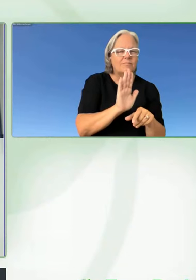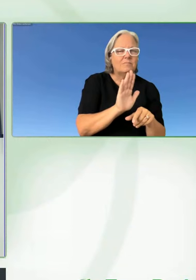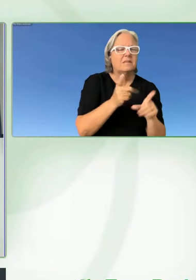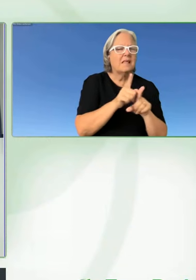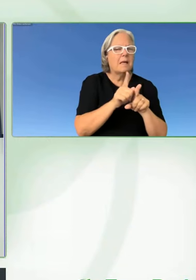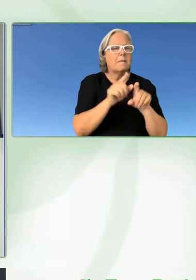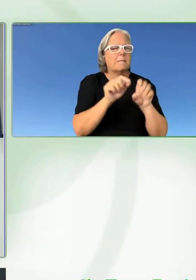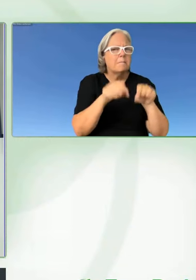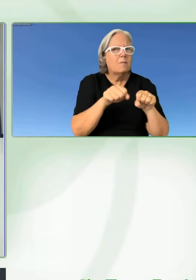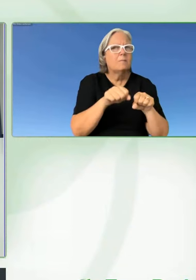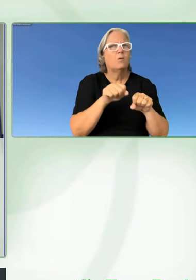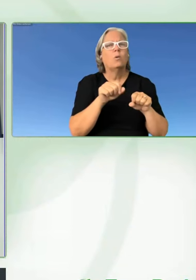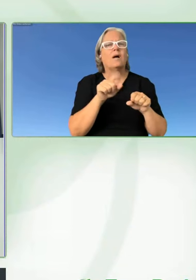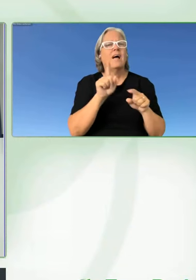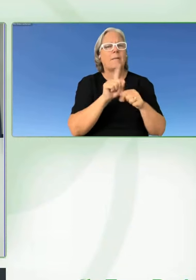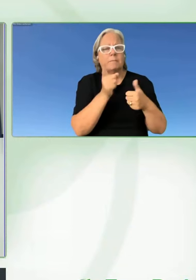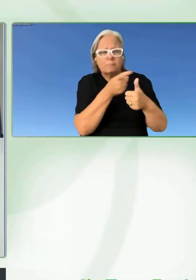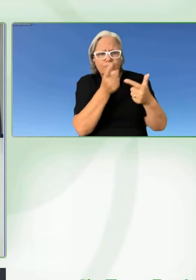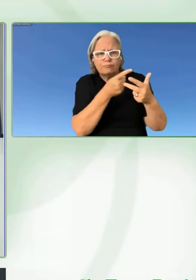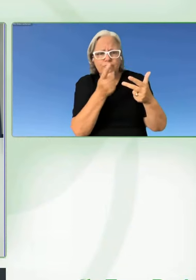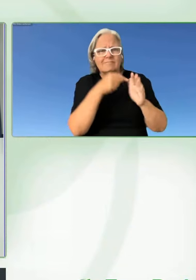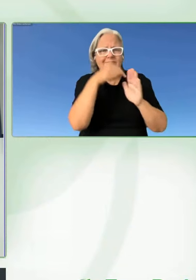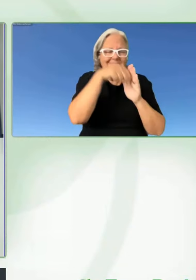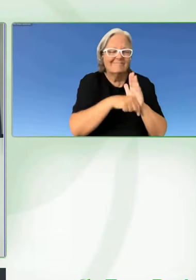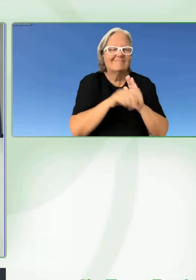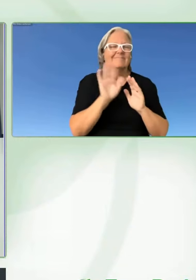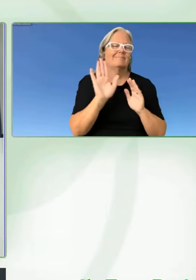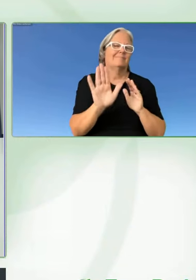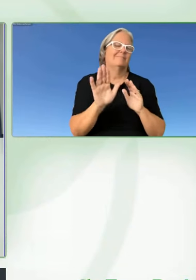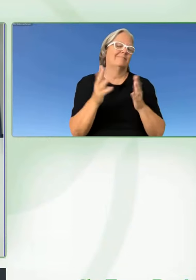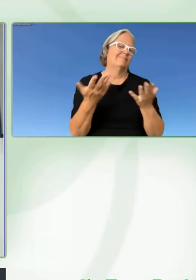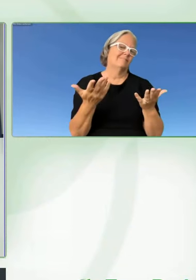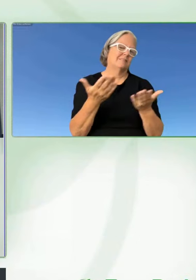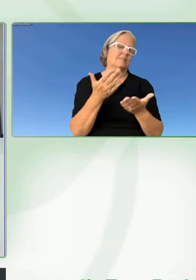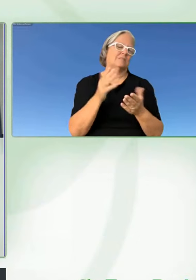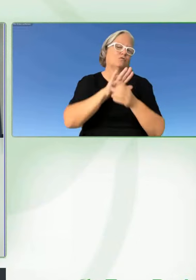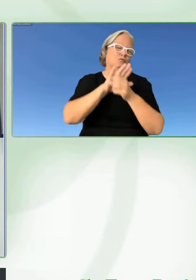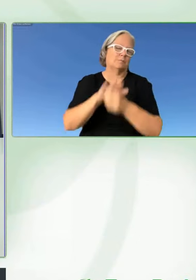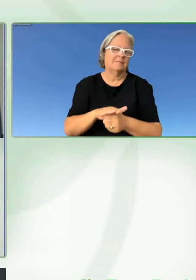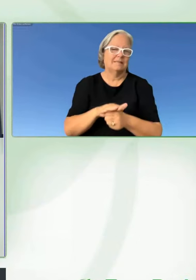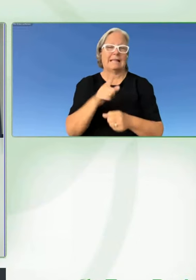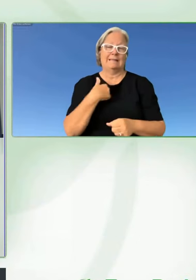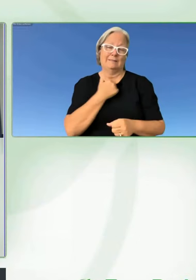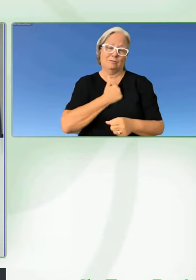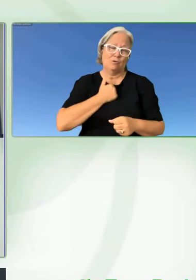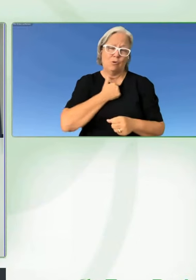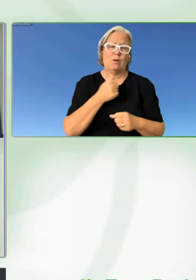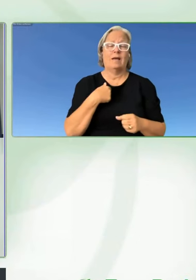discrimination. Well, to conclude, and I apologize if I was a bit too long,